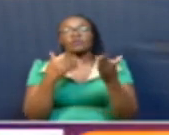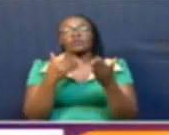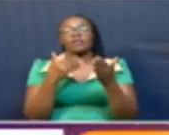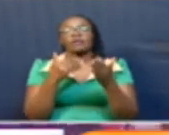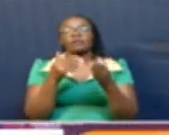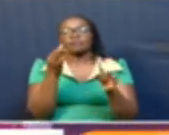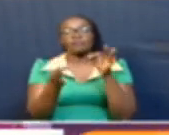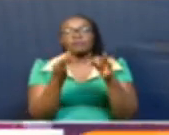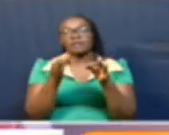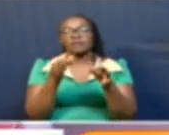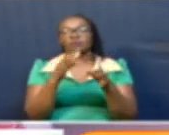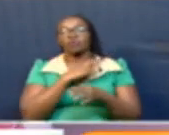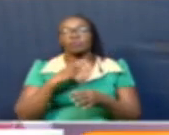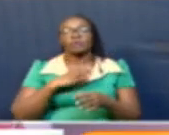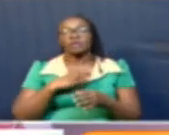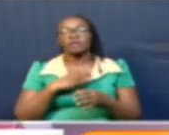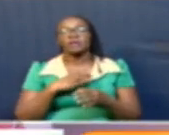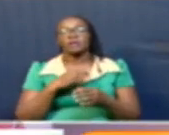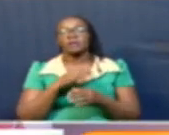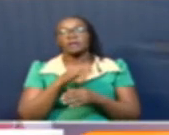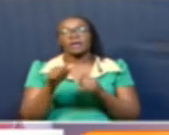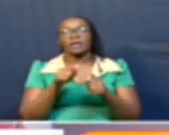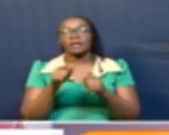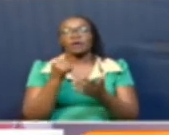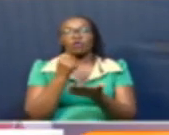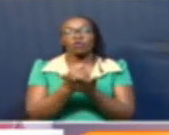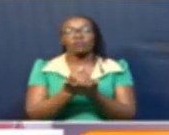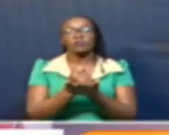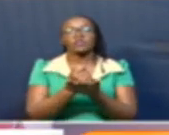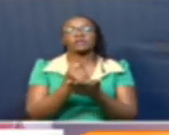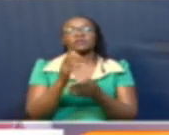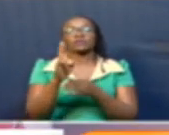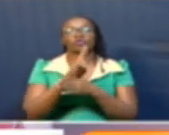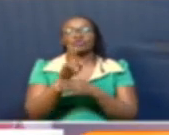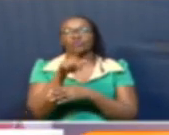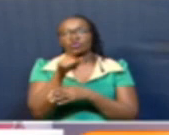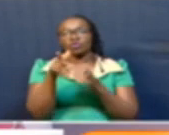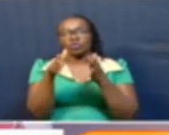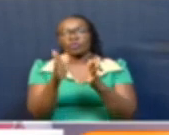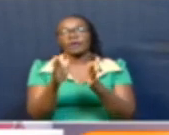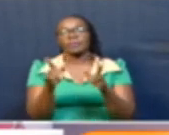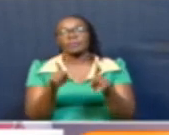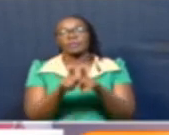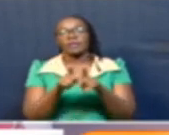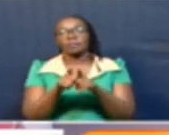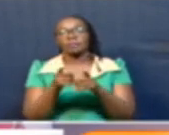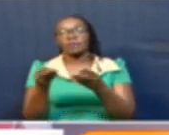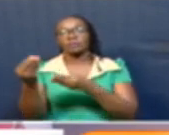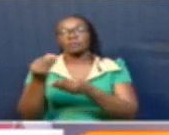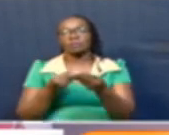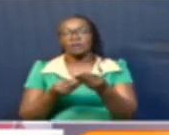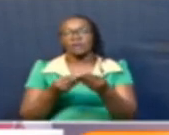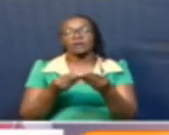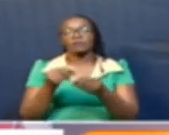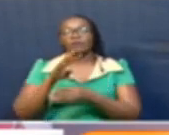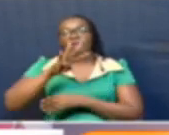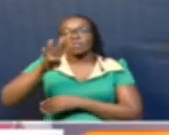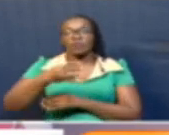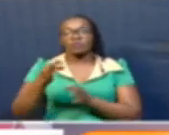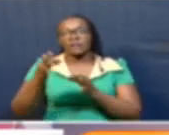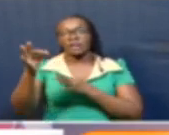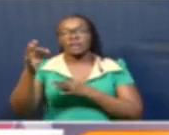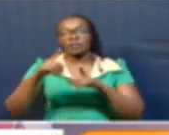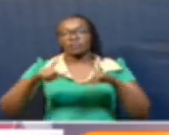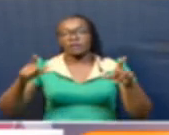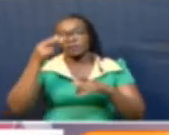of office. Tobiko is also accused of aiding Kunini Olen Tutu in the irregular purchase of 4,000 acres of land in the Masai